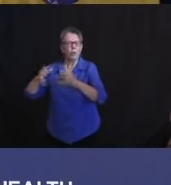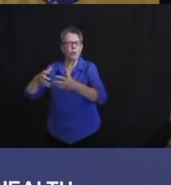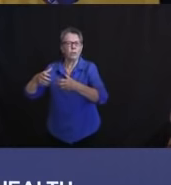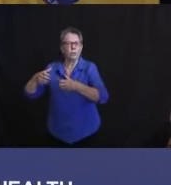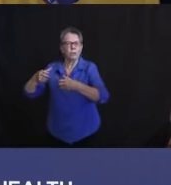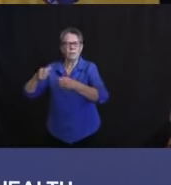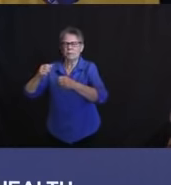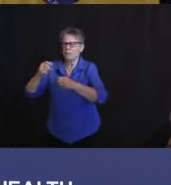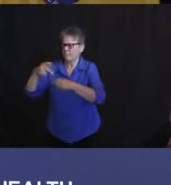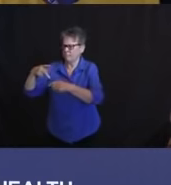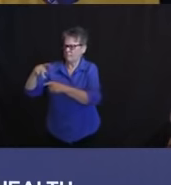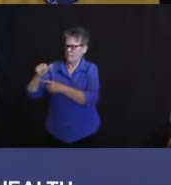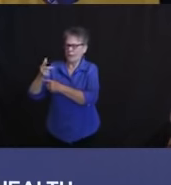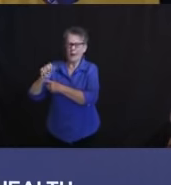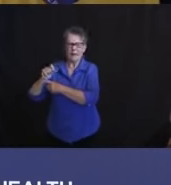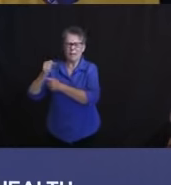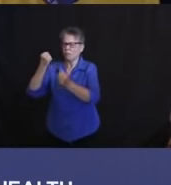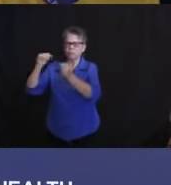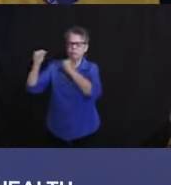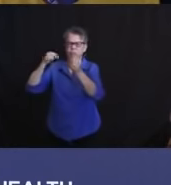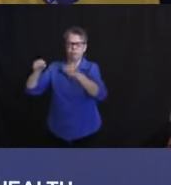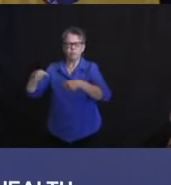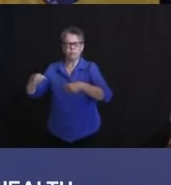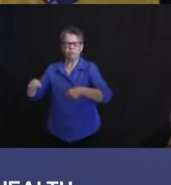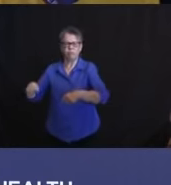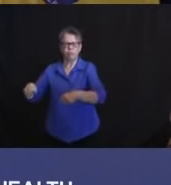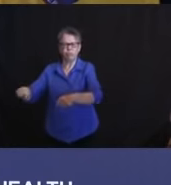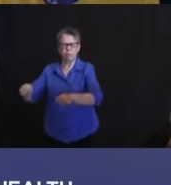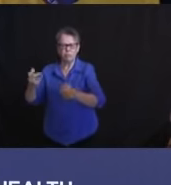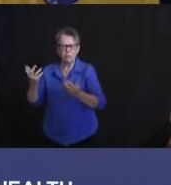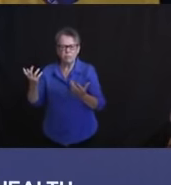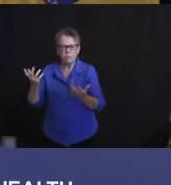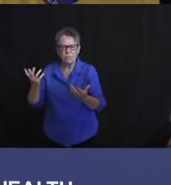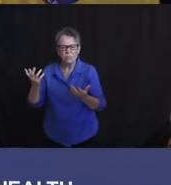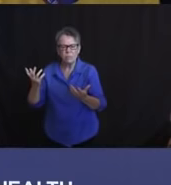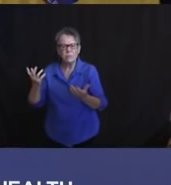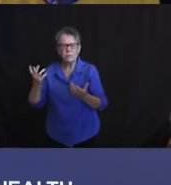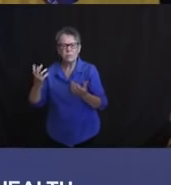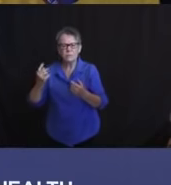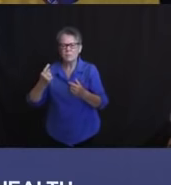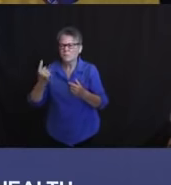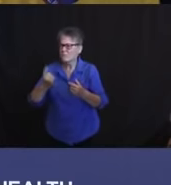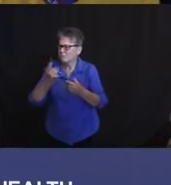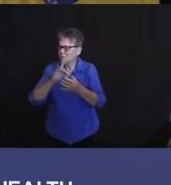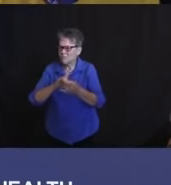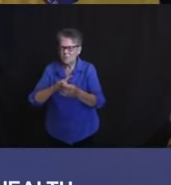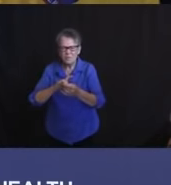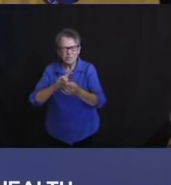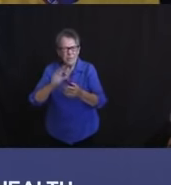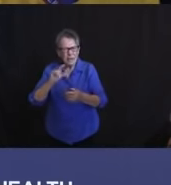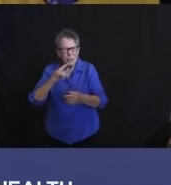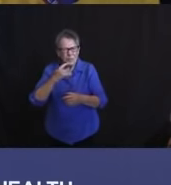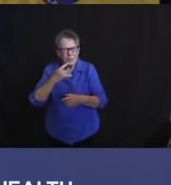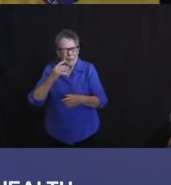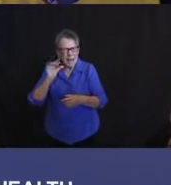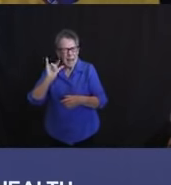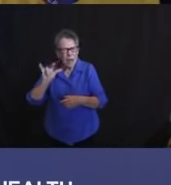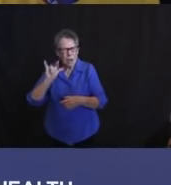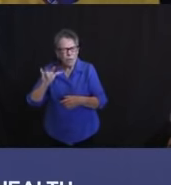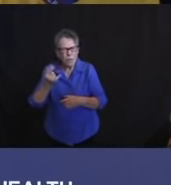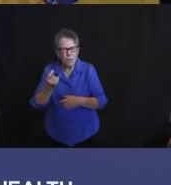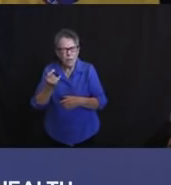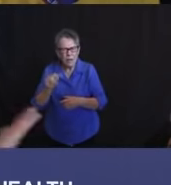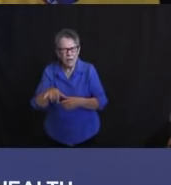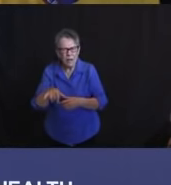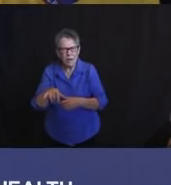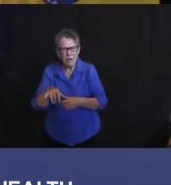there? If there's any personnel who are staffed there or stationed there to advise incoming passengers about quarantine